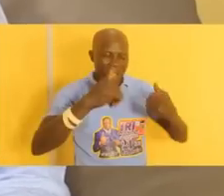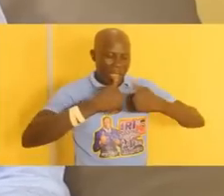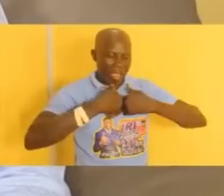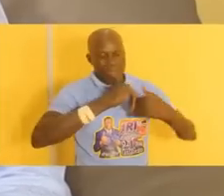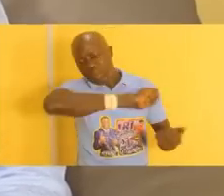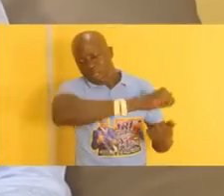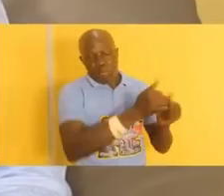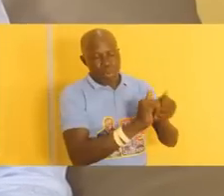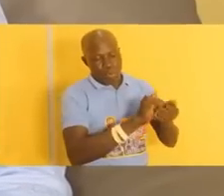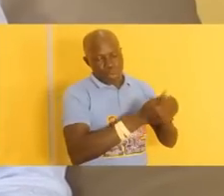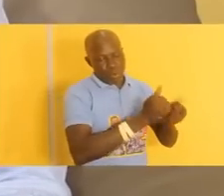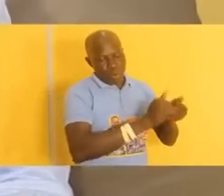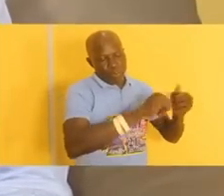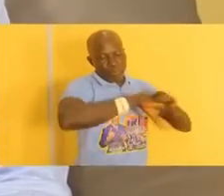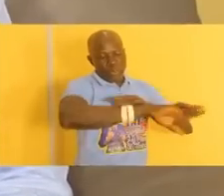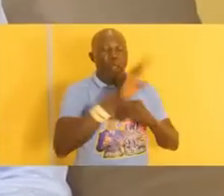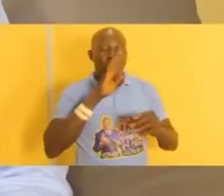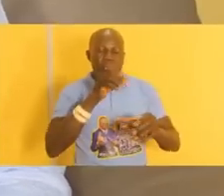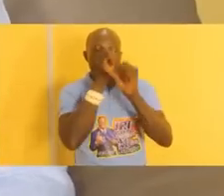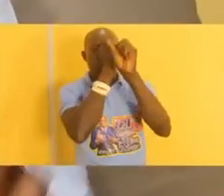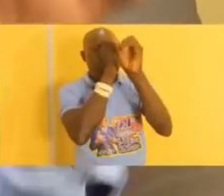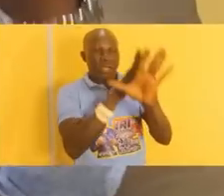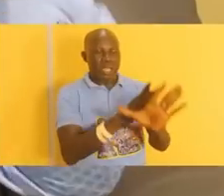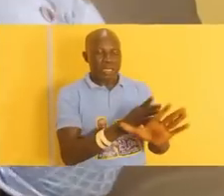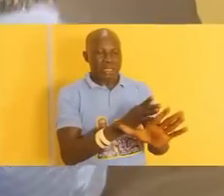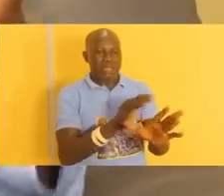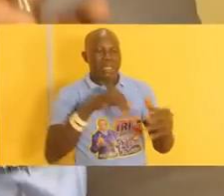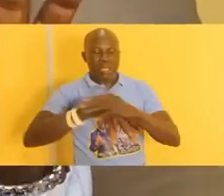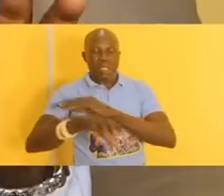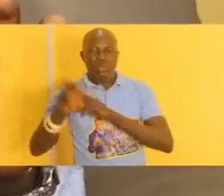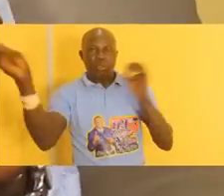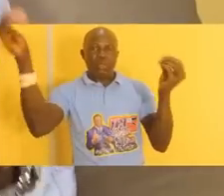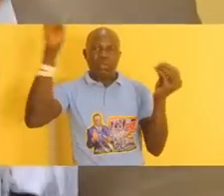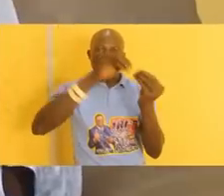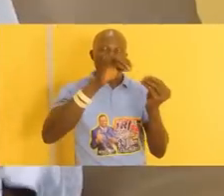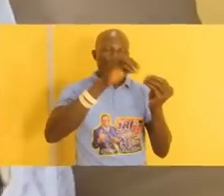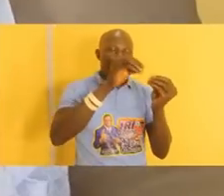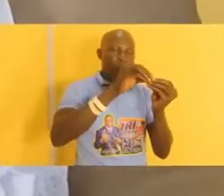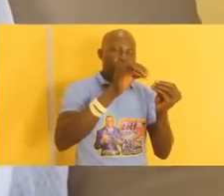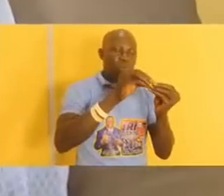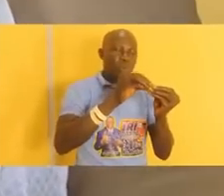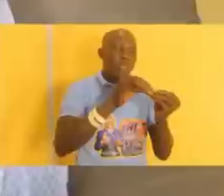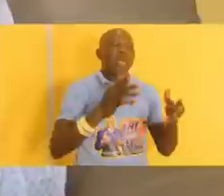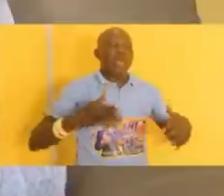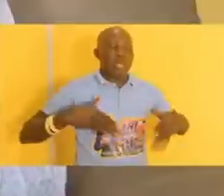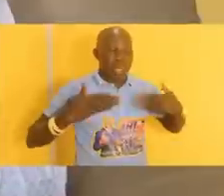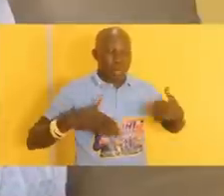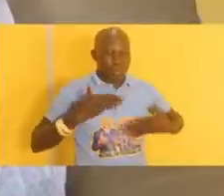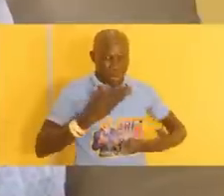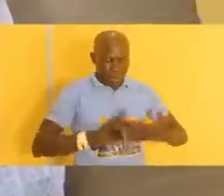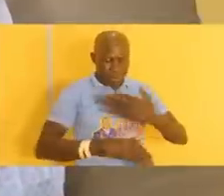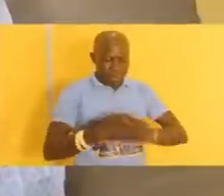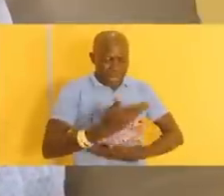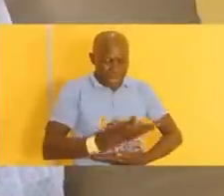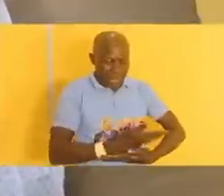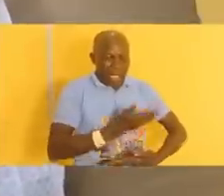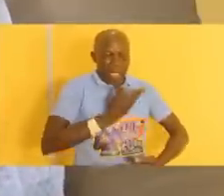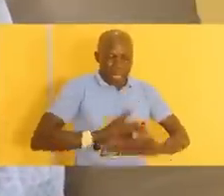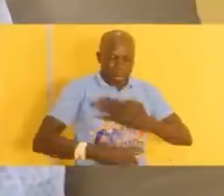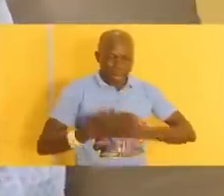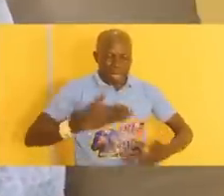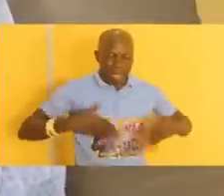Your marriage will never have problems. Yo je ibukun. Amen. To be blessed. E o je ma po si. Happy birthday. And happy